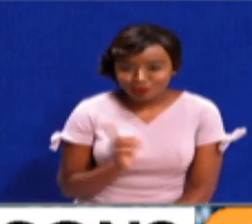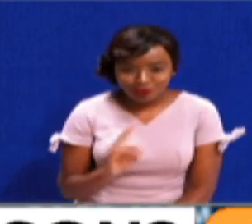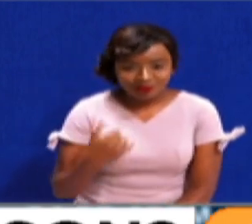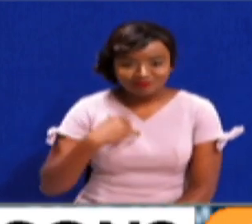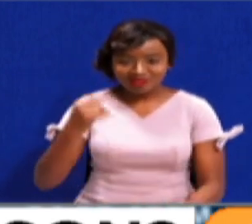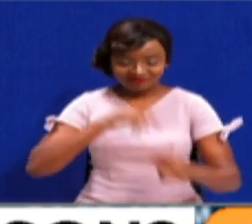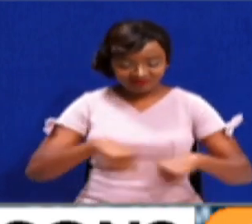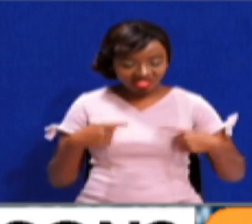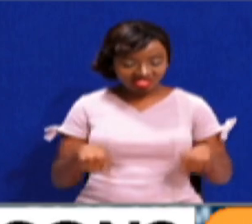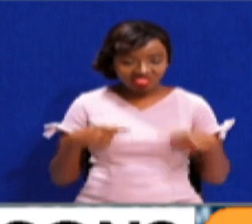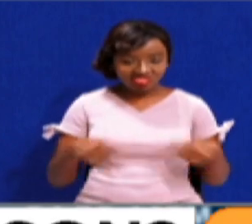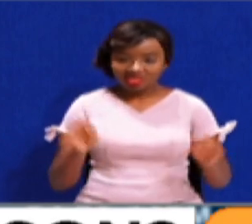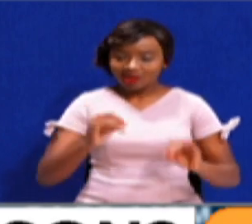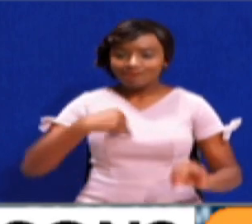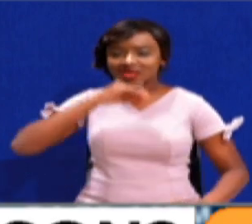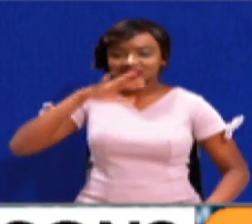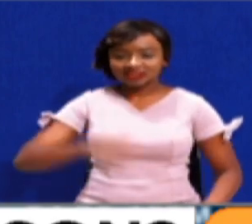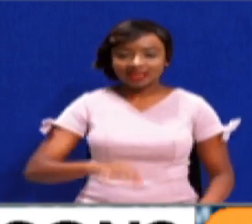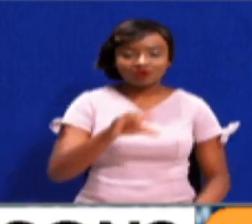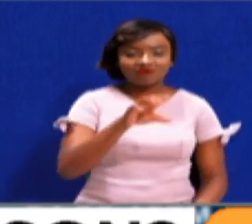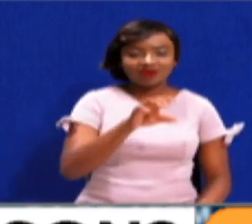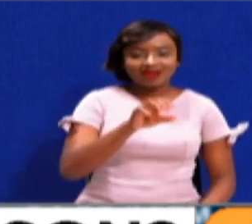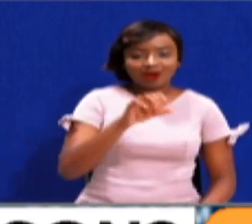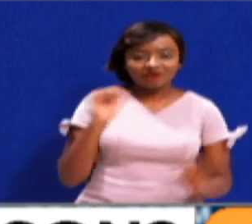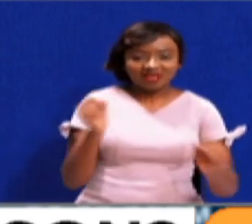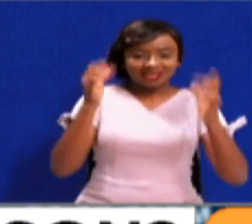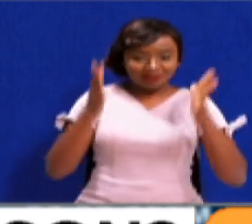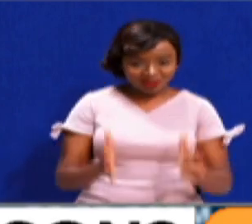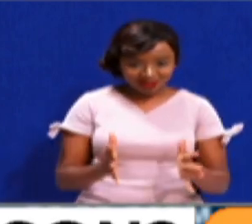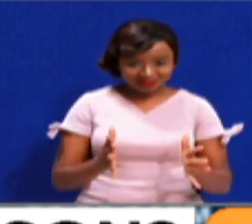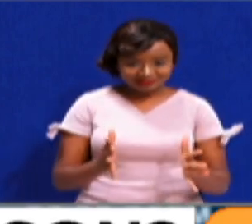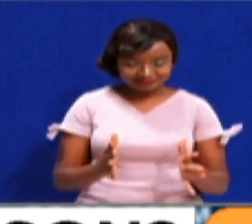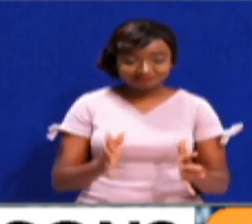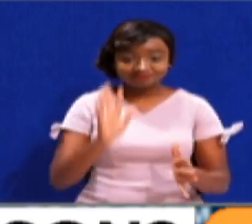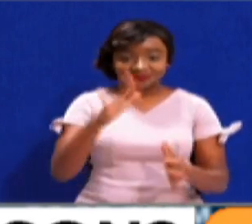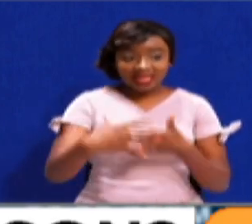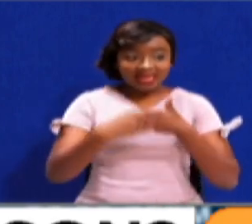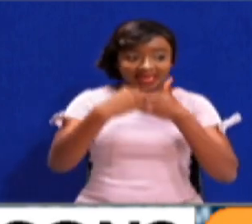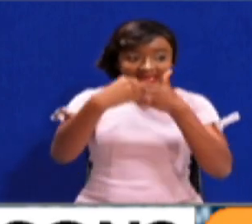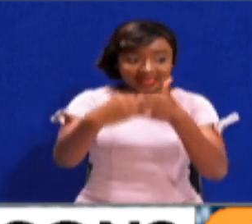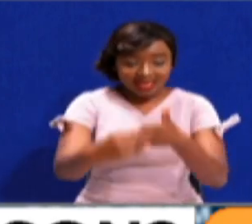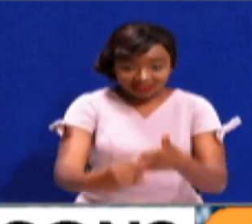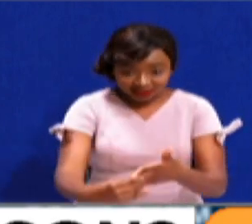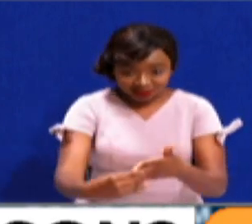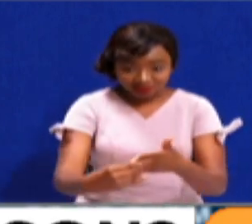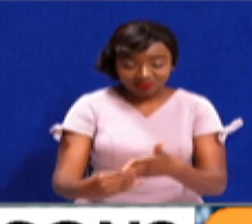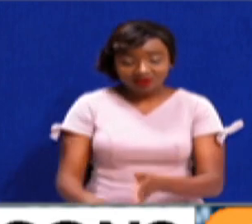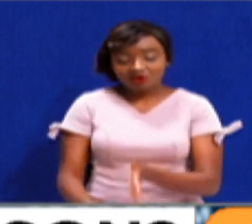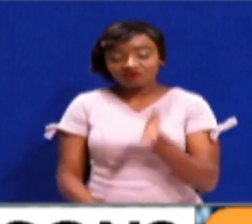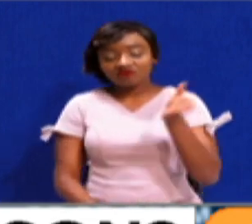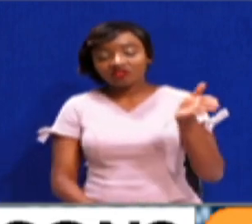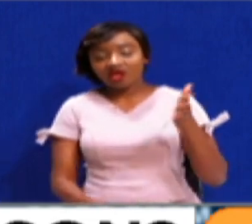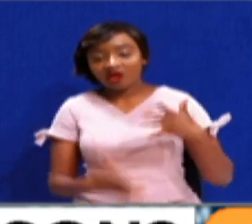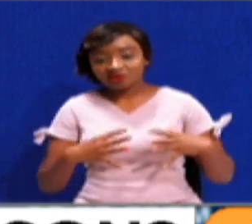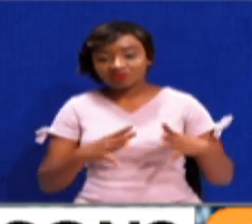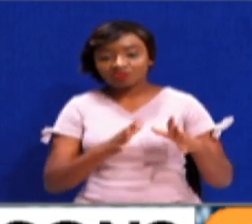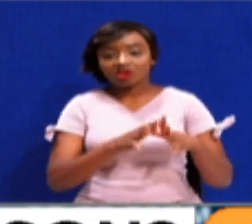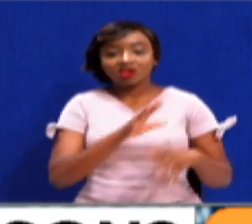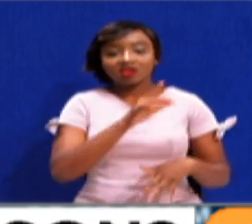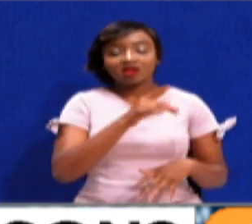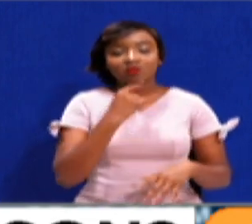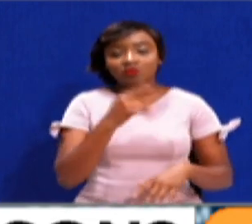be intimidated. I'm the son of Emily Ayoti Kubasu, a champion. Uongozi wa upande ule. Walio wengi, ukiongozwa